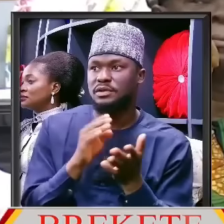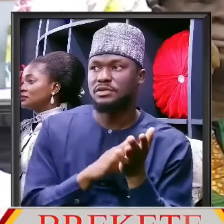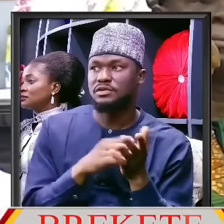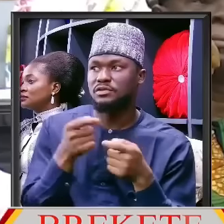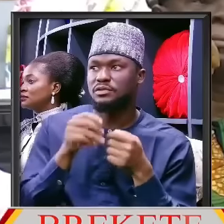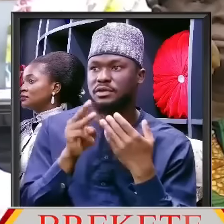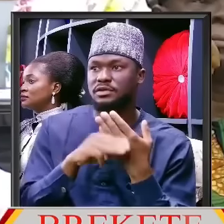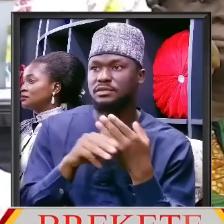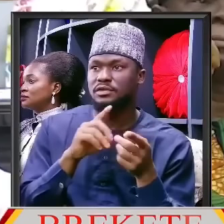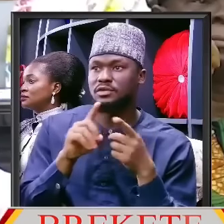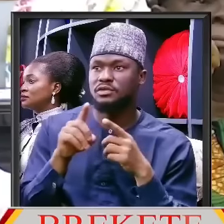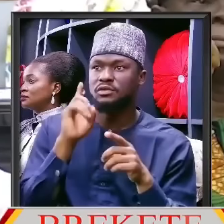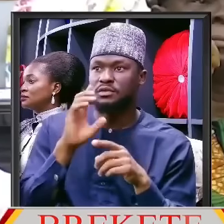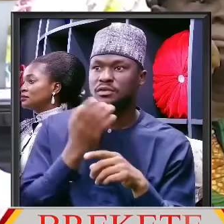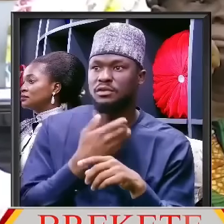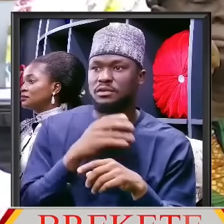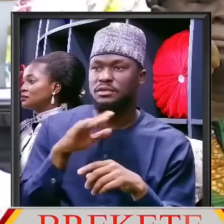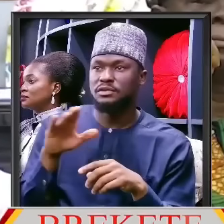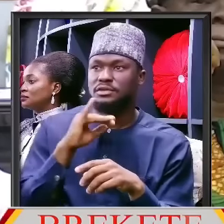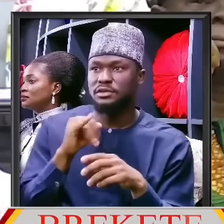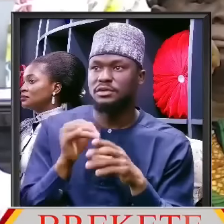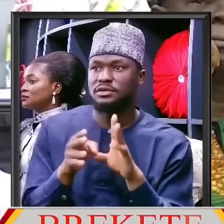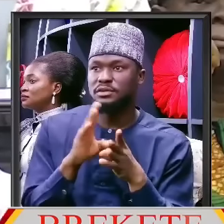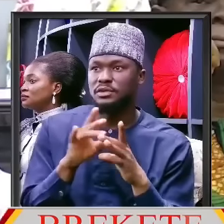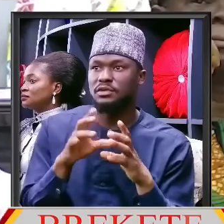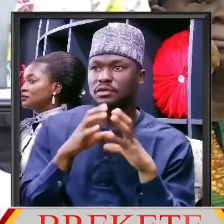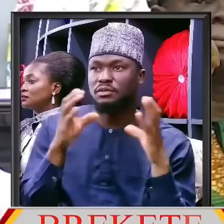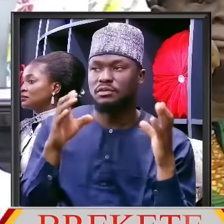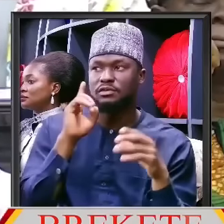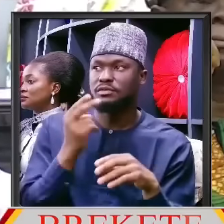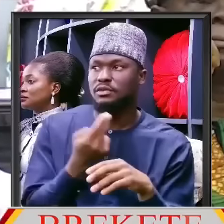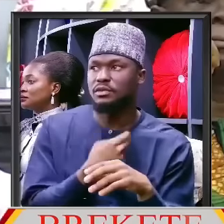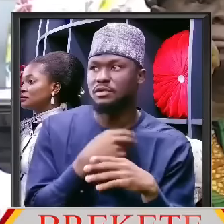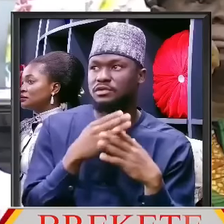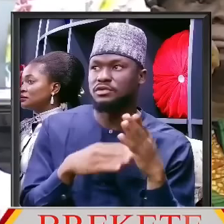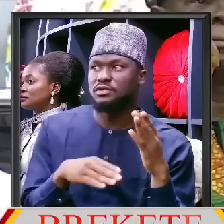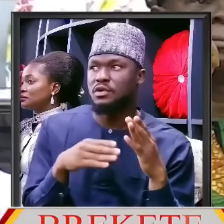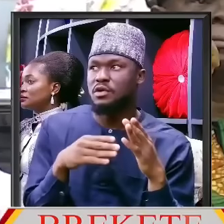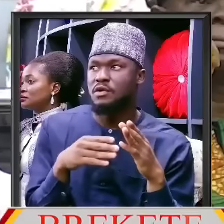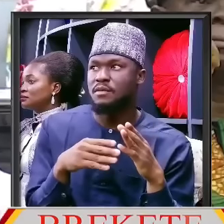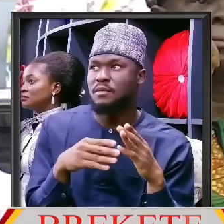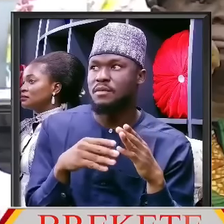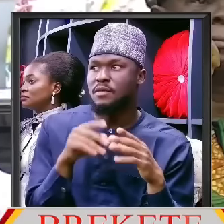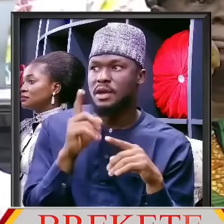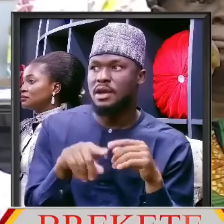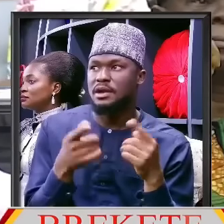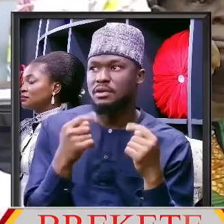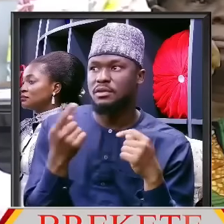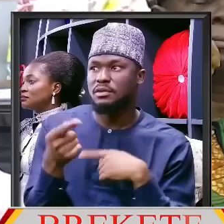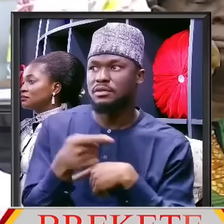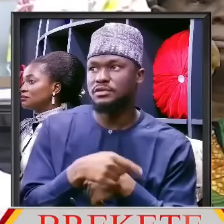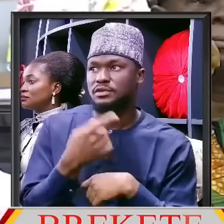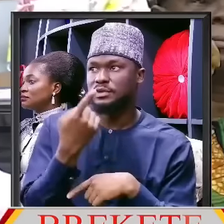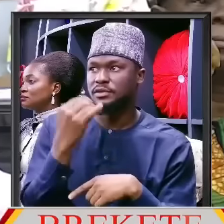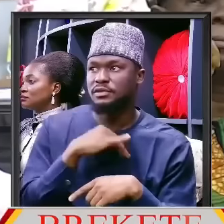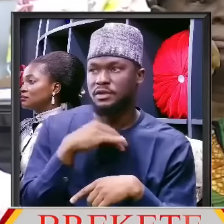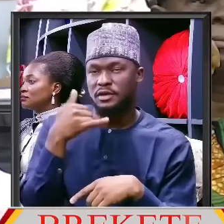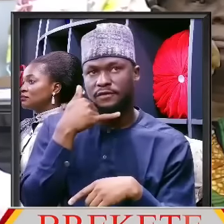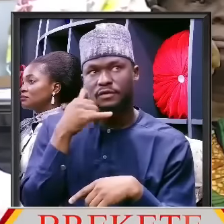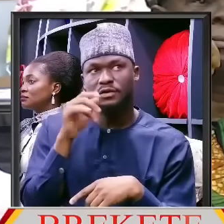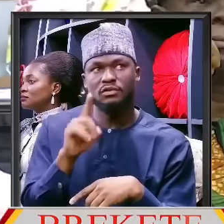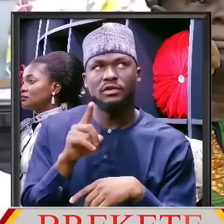release on top of our children head come too much for us. Some of us fit come to no fit come today because I call